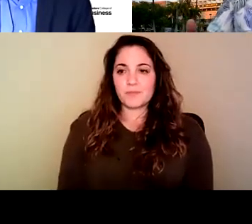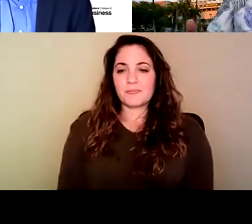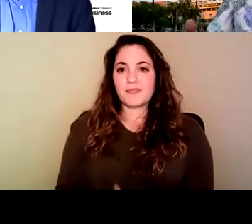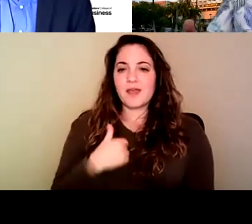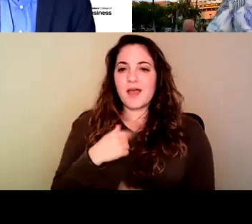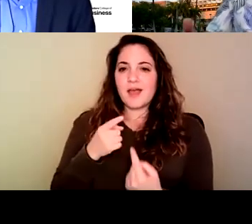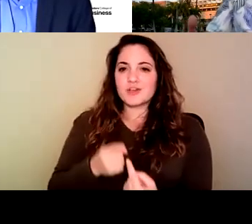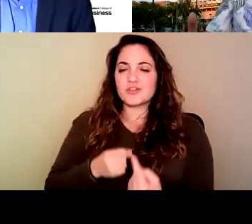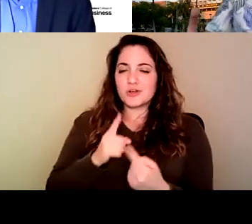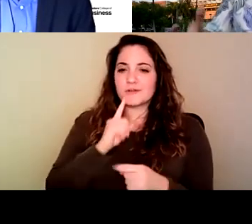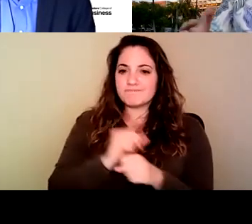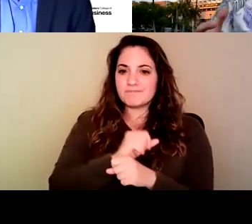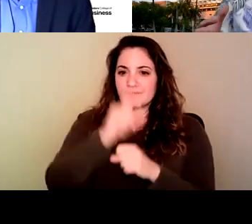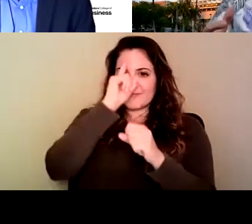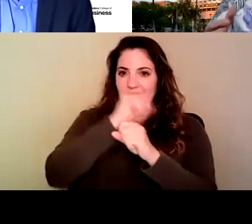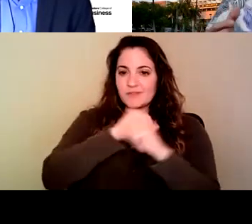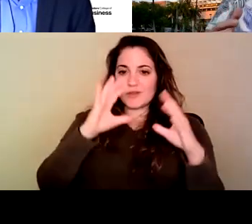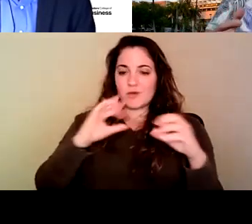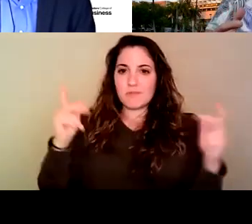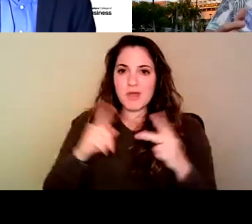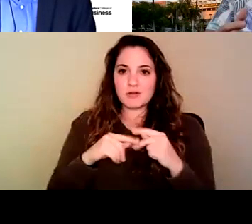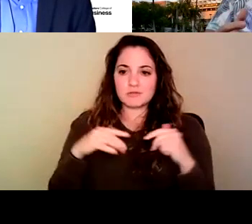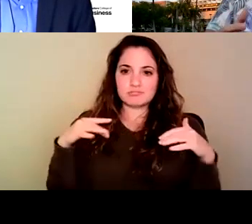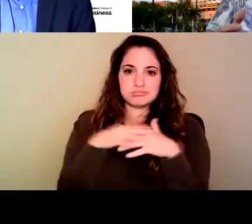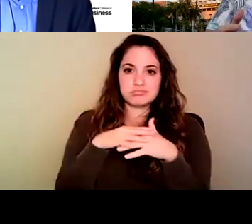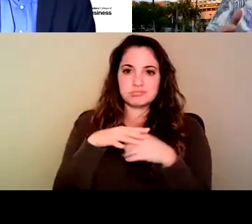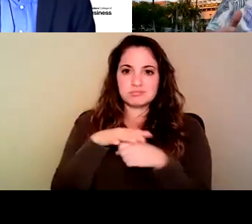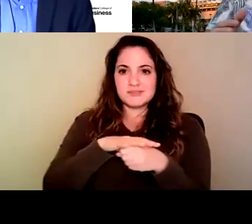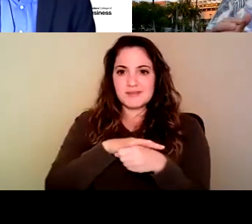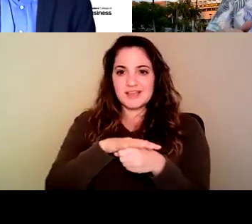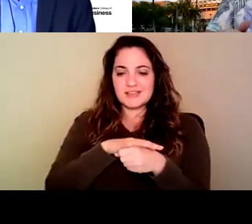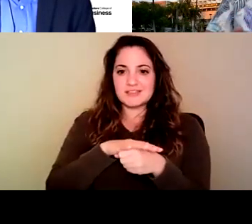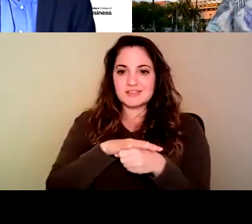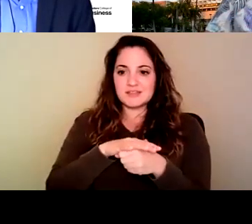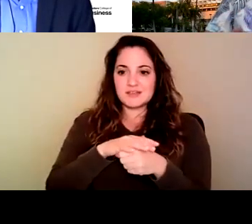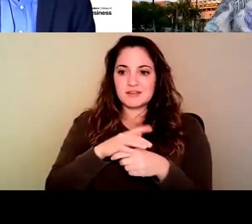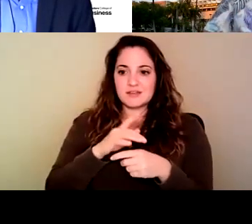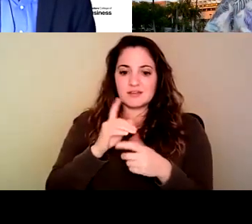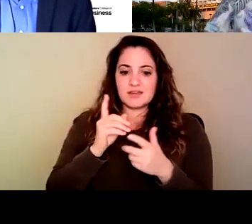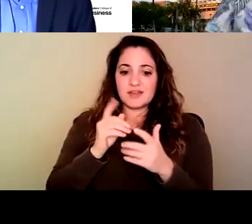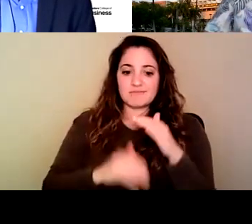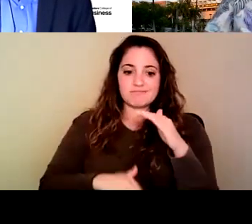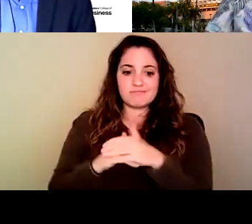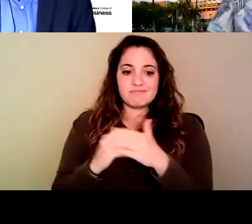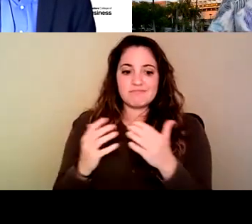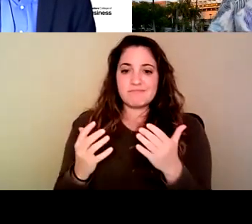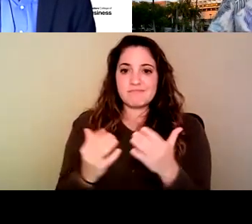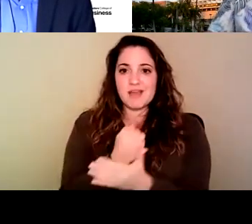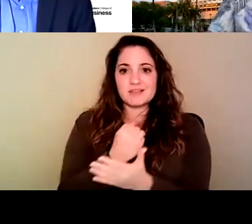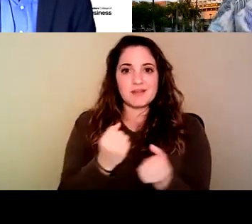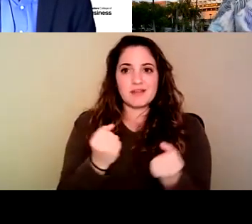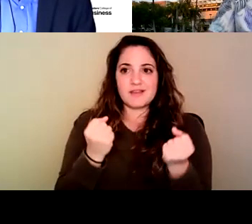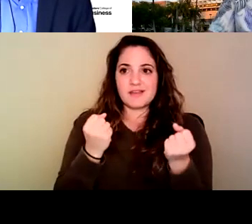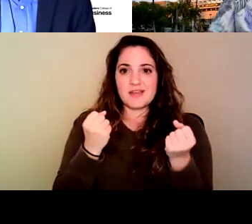envisioning going back to cramped quarters, so to speak, and maximizing the number of covers out of a restaurant,